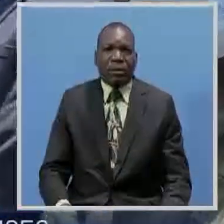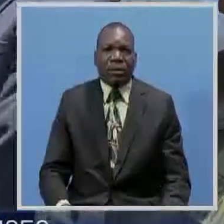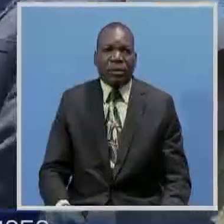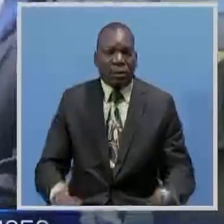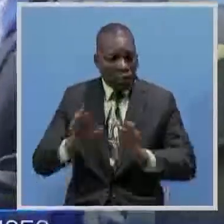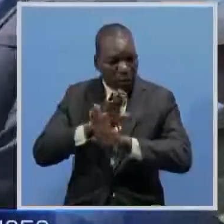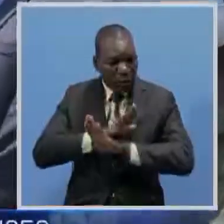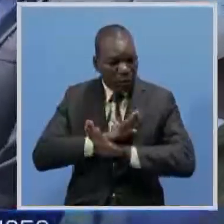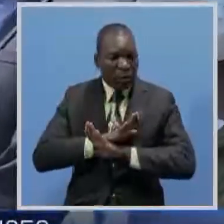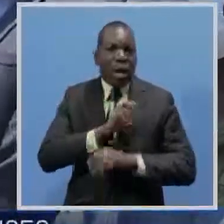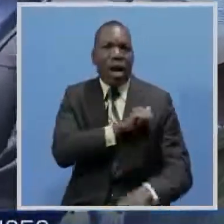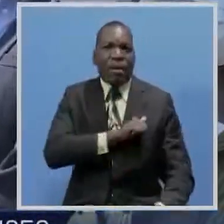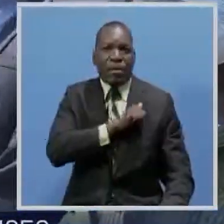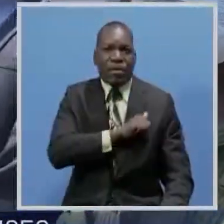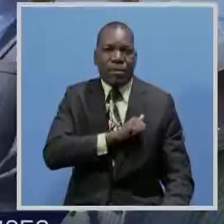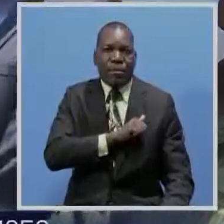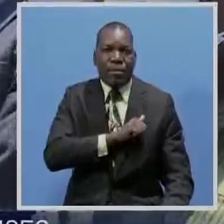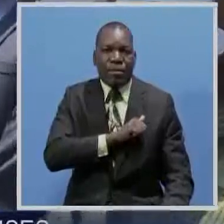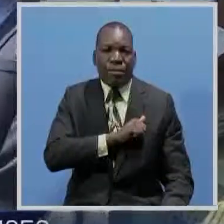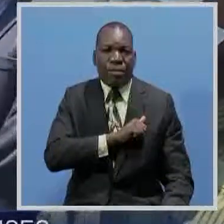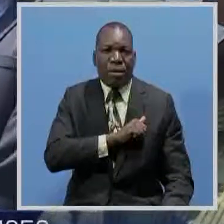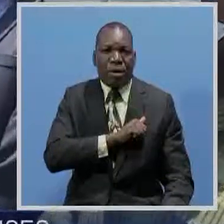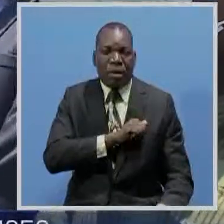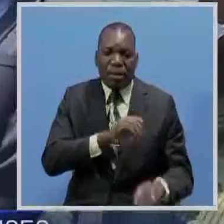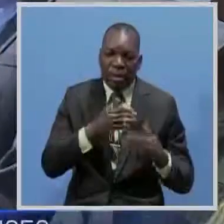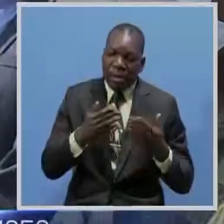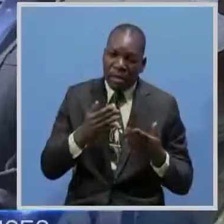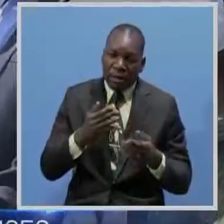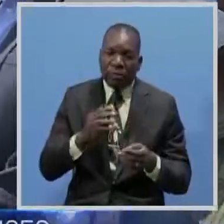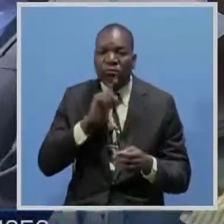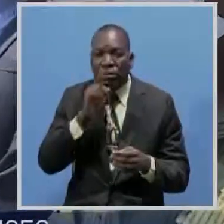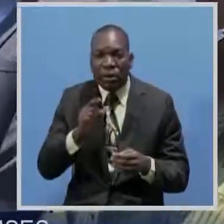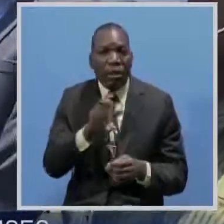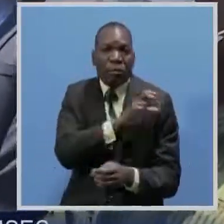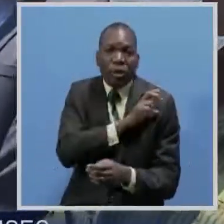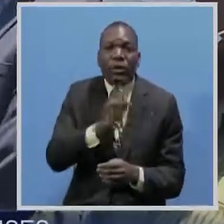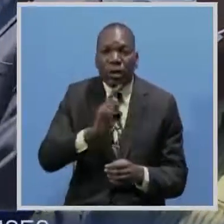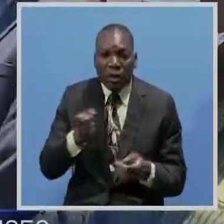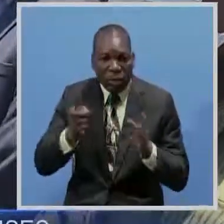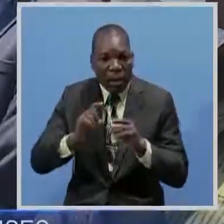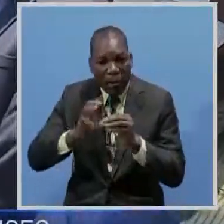Zambian attitude, and it was on the increase. But 2-3 days later, they begin saying, where are the police? Yes.